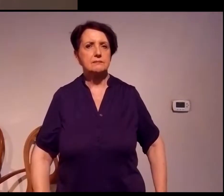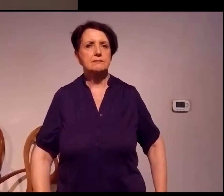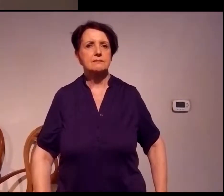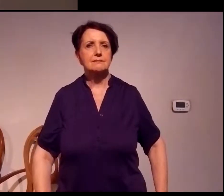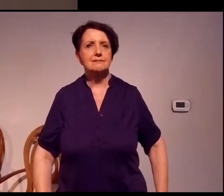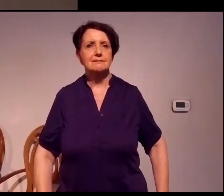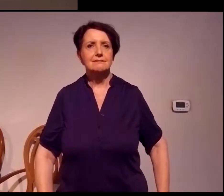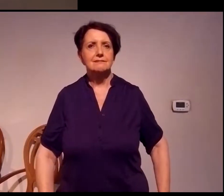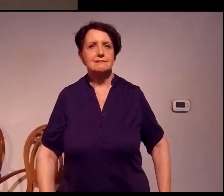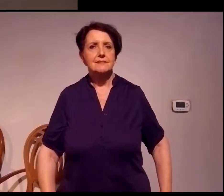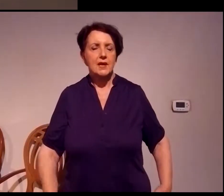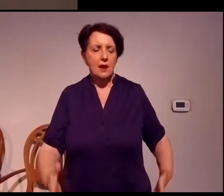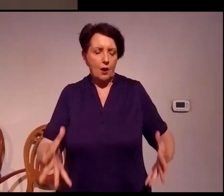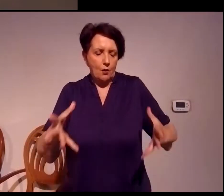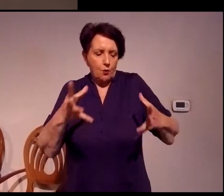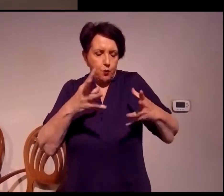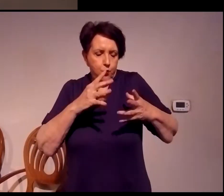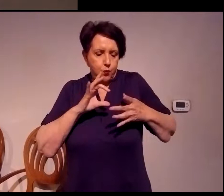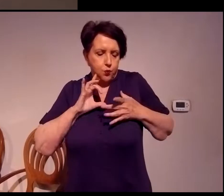Connect to your heart.